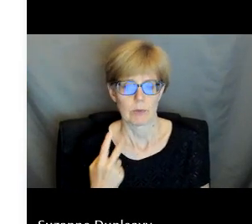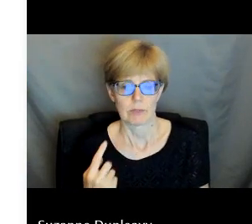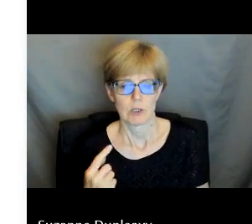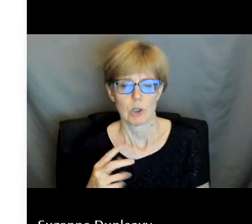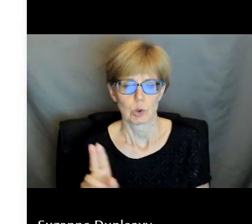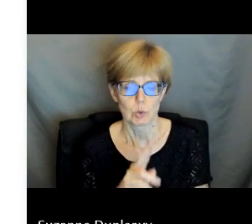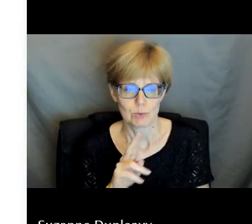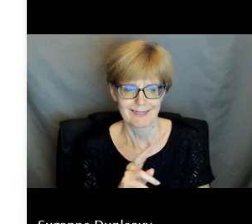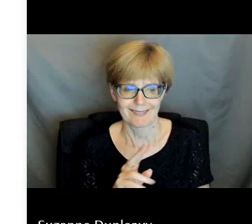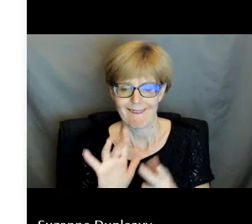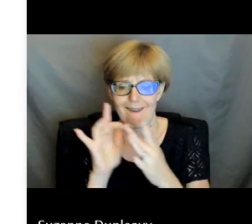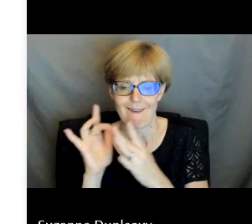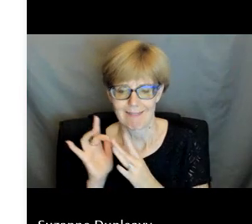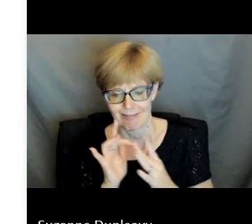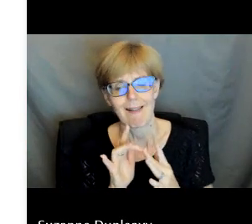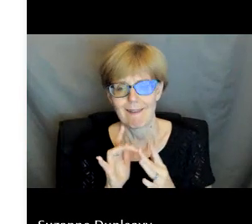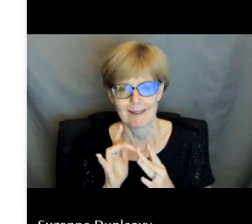less reliable.